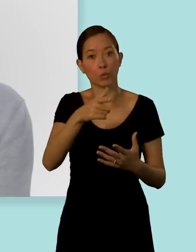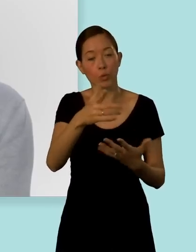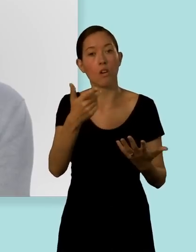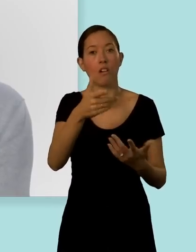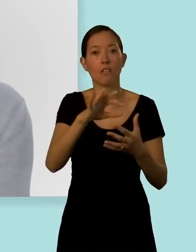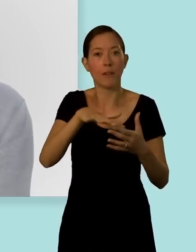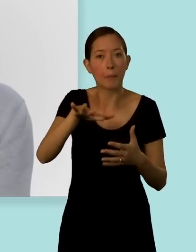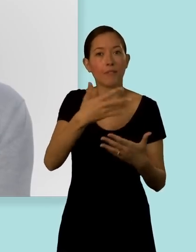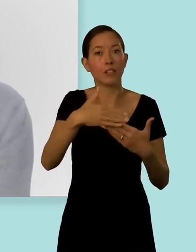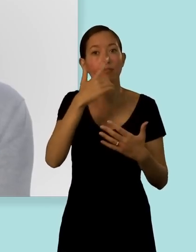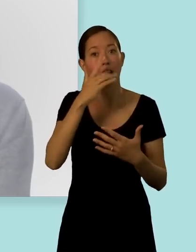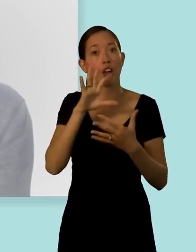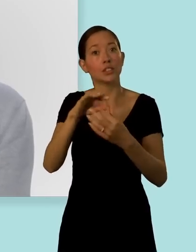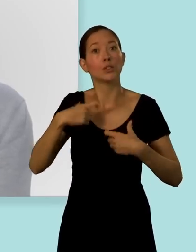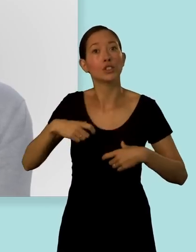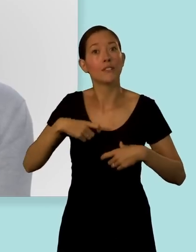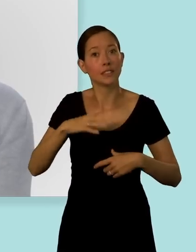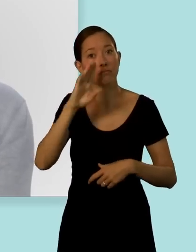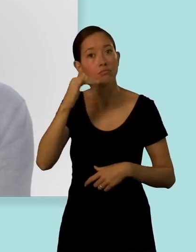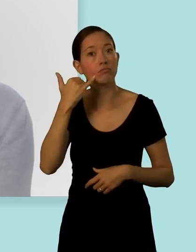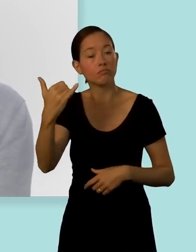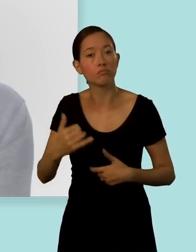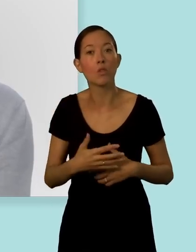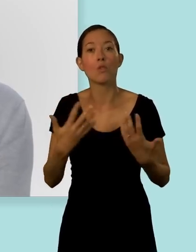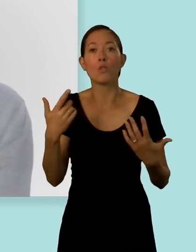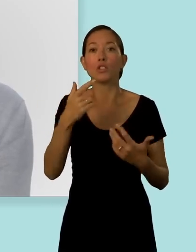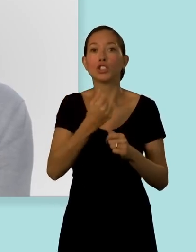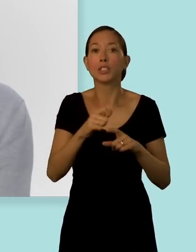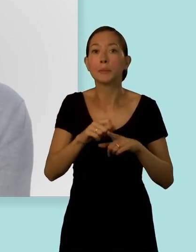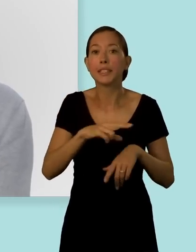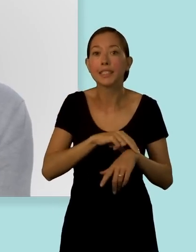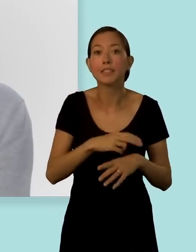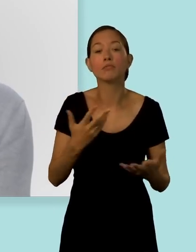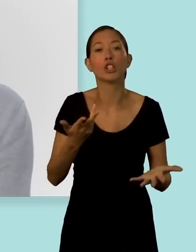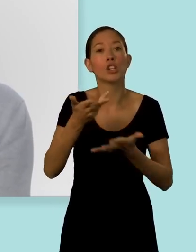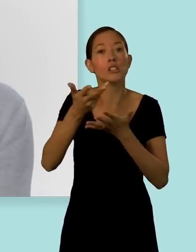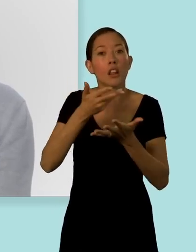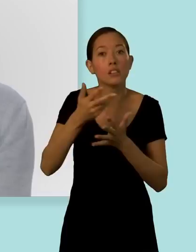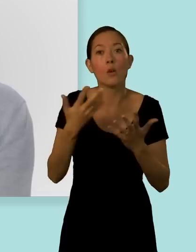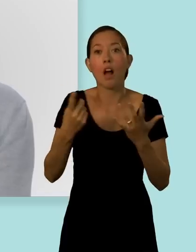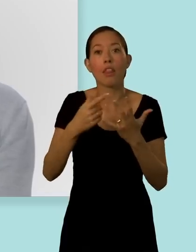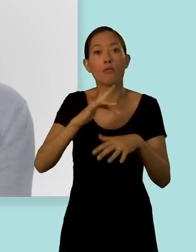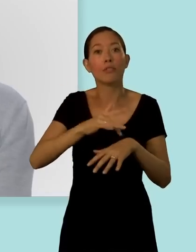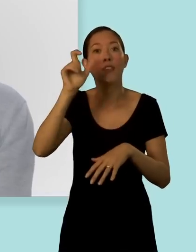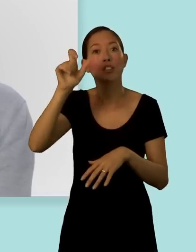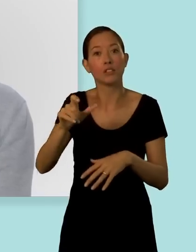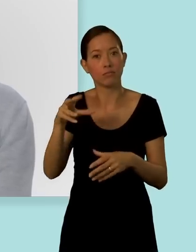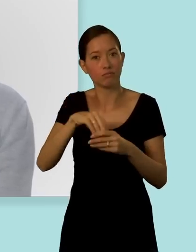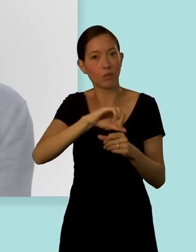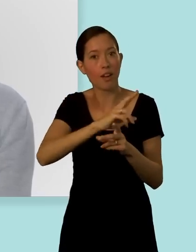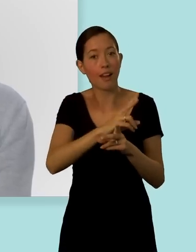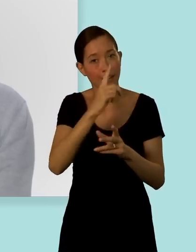a community care assessment, you or a relative or friend can contact social services directly. Alternatively, a